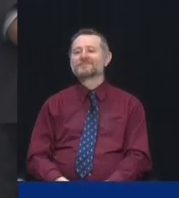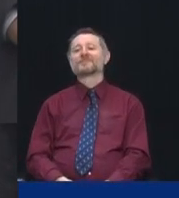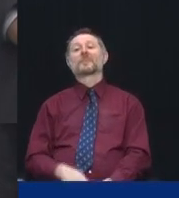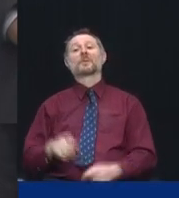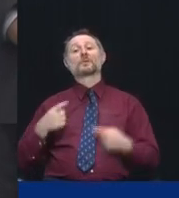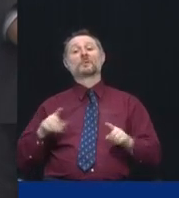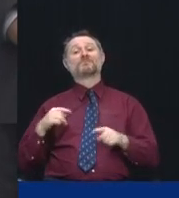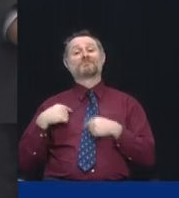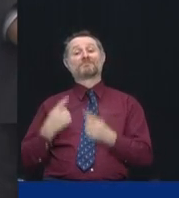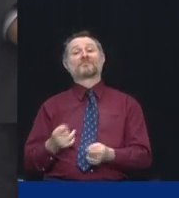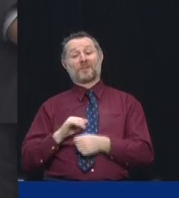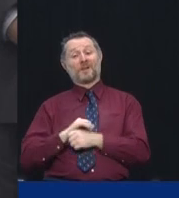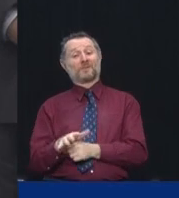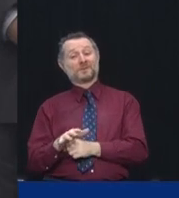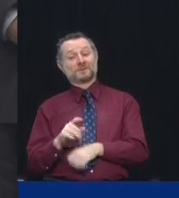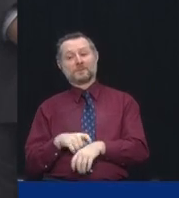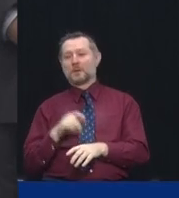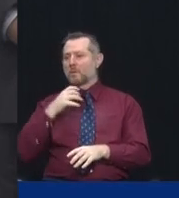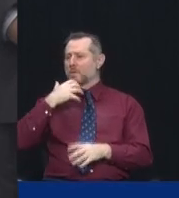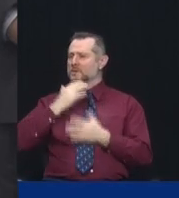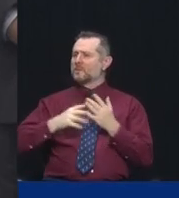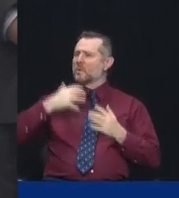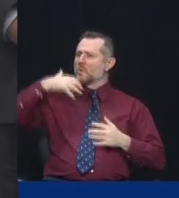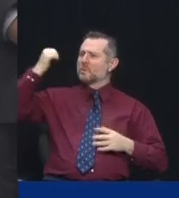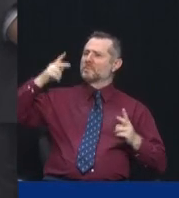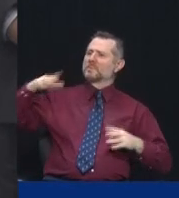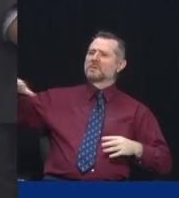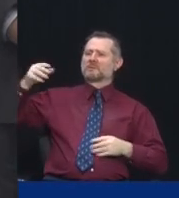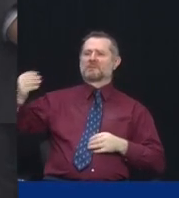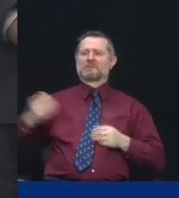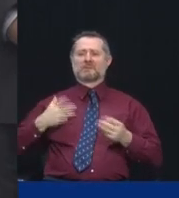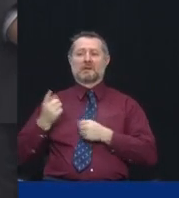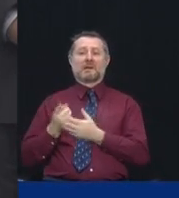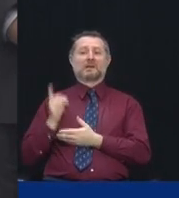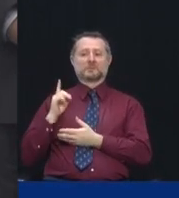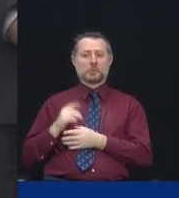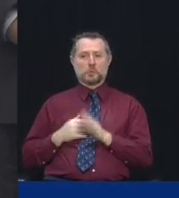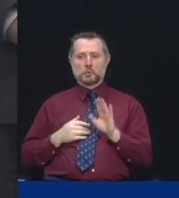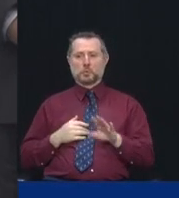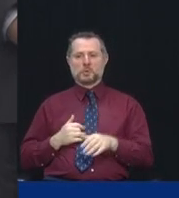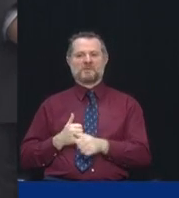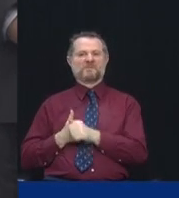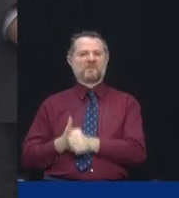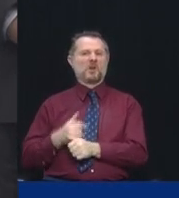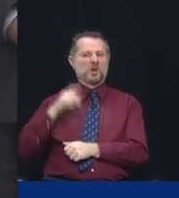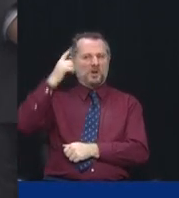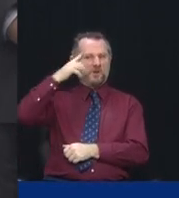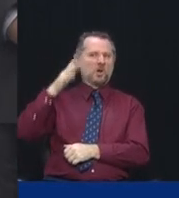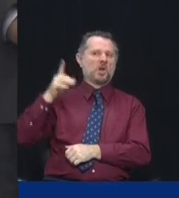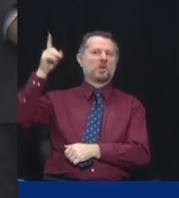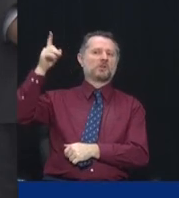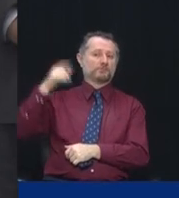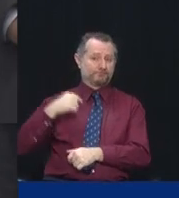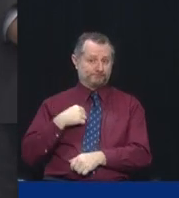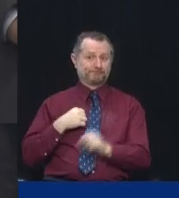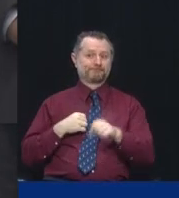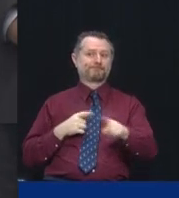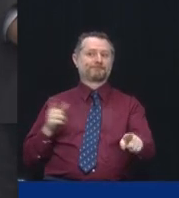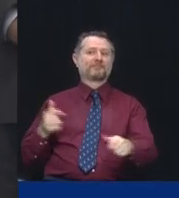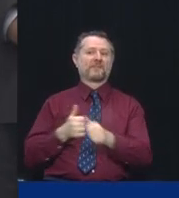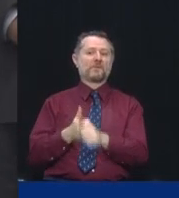told me this just a couple of weeks ago that they followed your lead on this, Mr. Governor. And so you have always